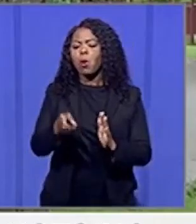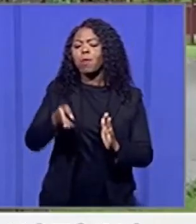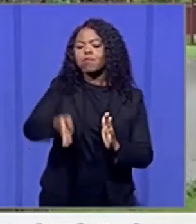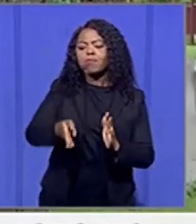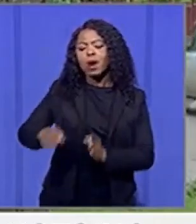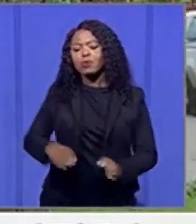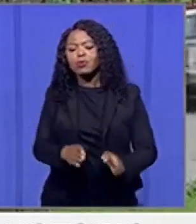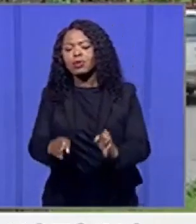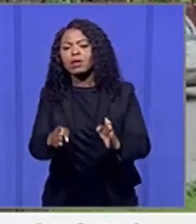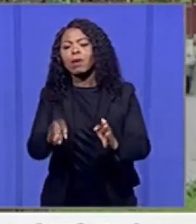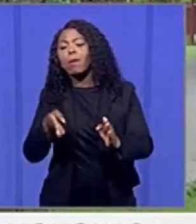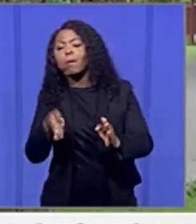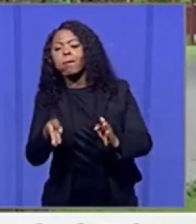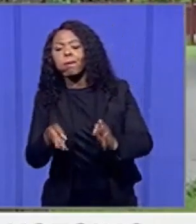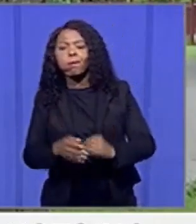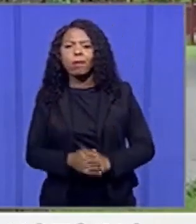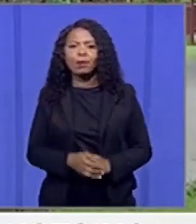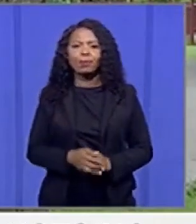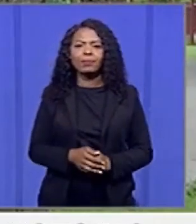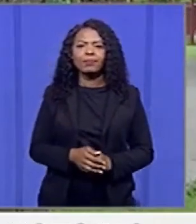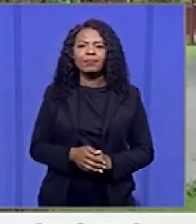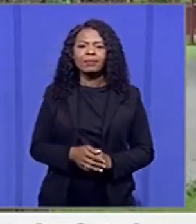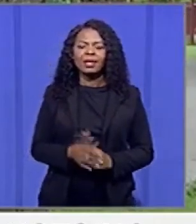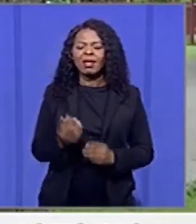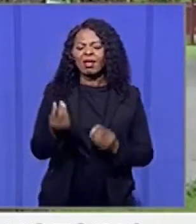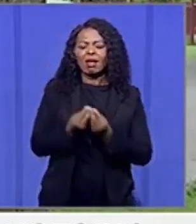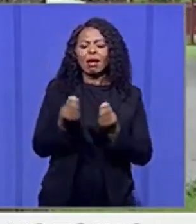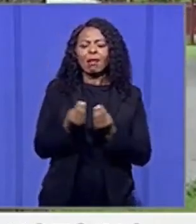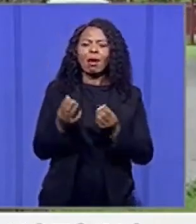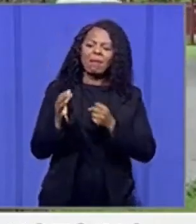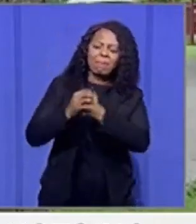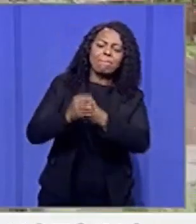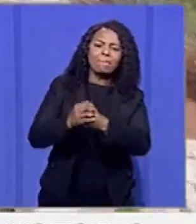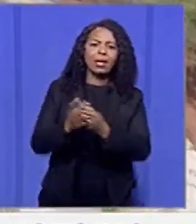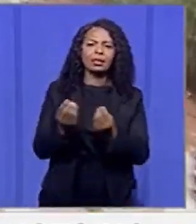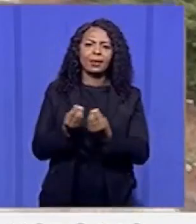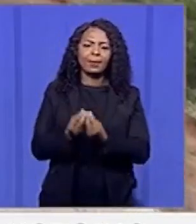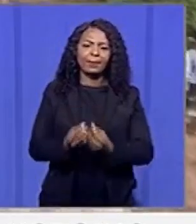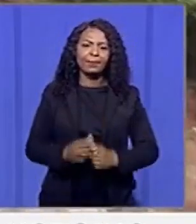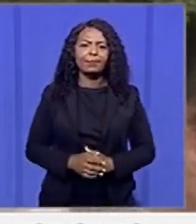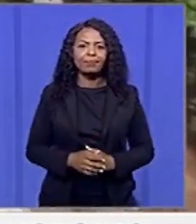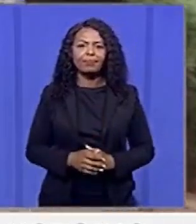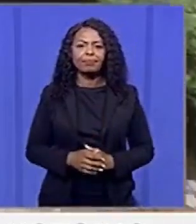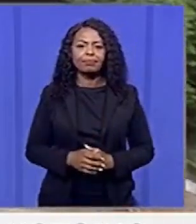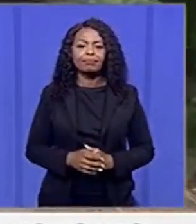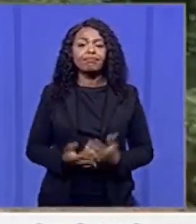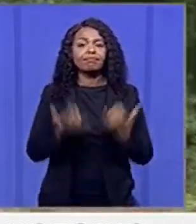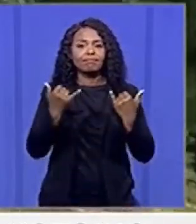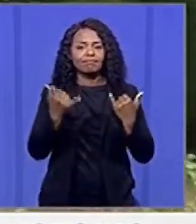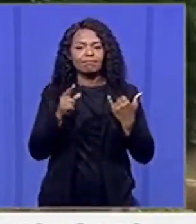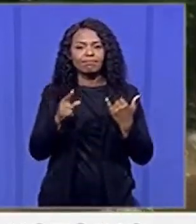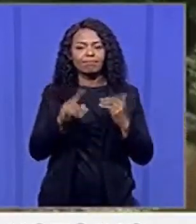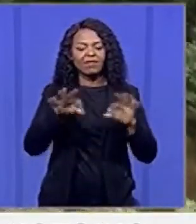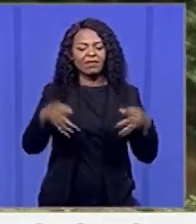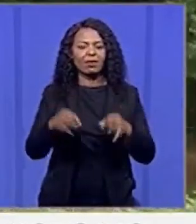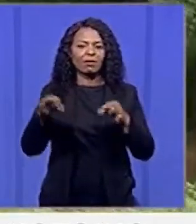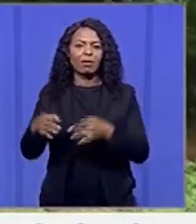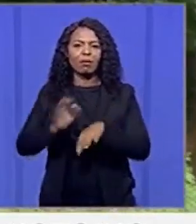the river there. So it's like it was trapped by something underneath. Go letetšwe gore go tla ba le dipoloko tše